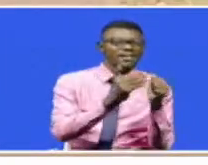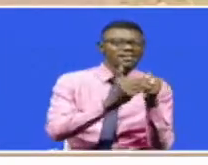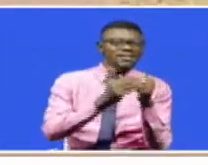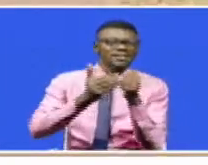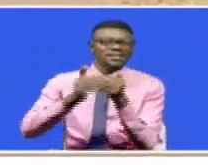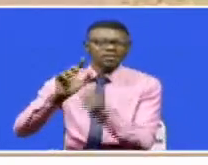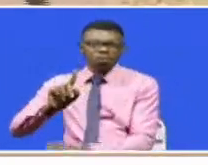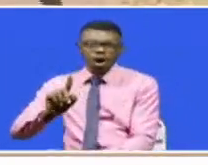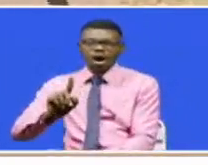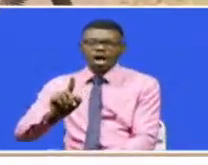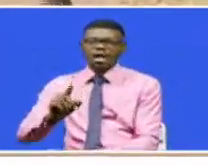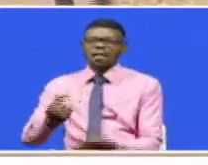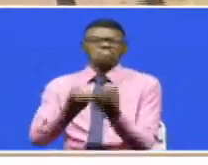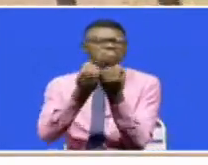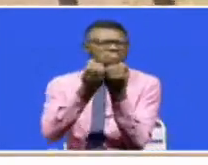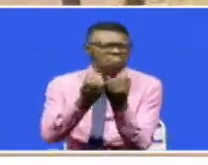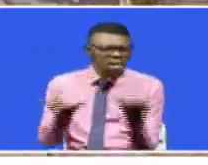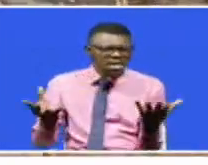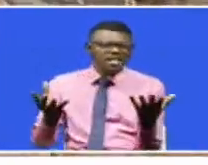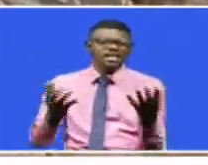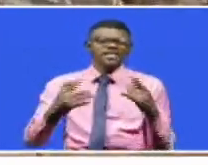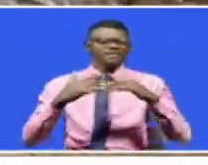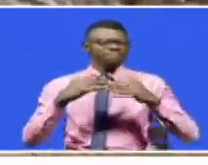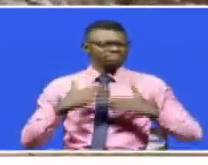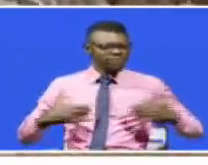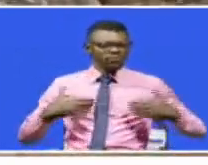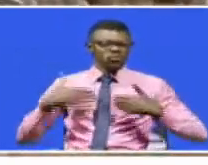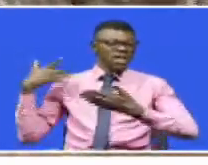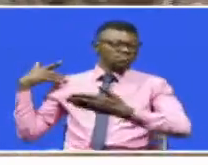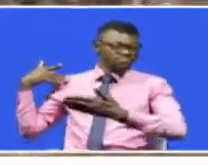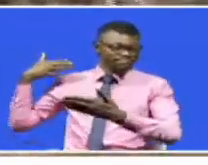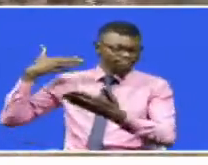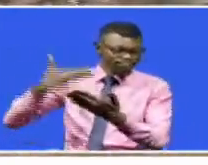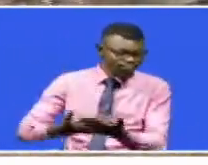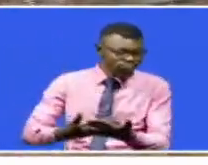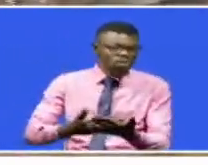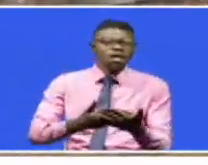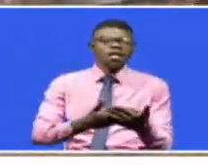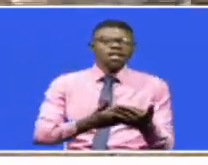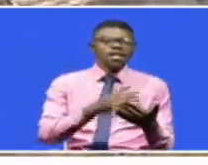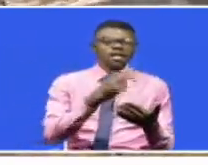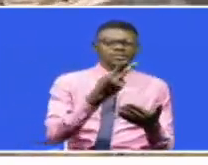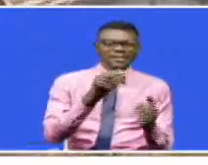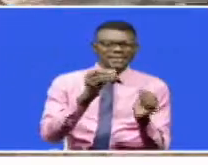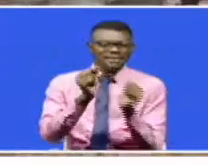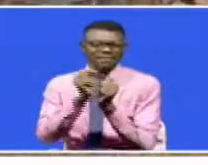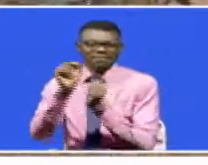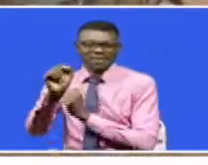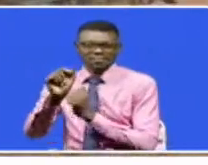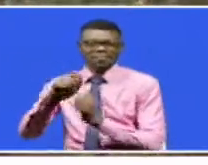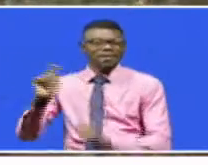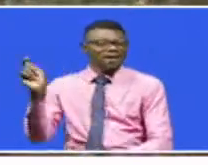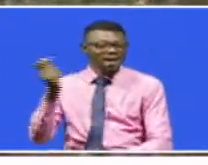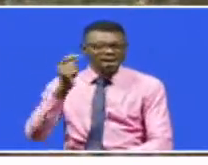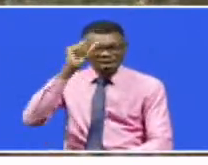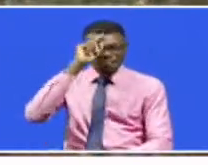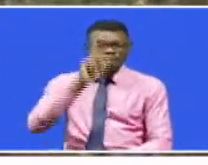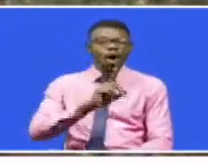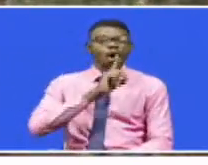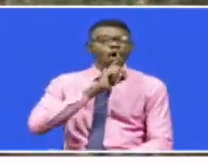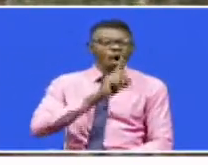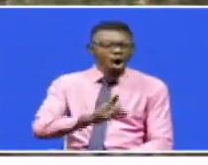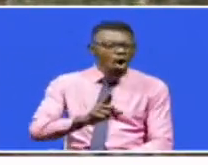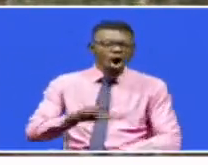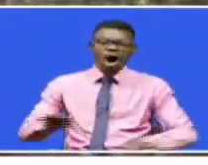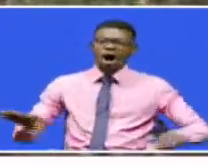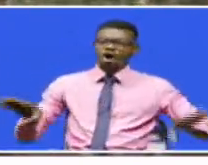has hosted hundreds of thousands of refugees up until 2015, when the Kenyan government ordered for the closure of both Kakuma